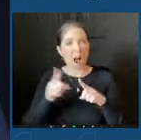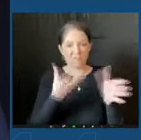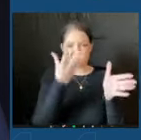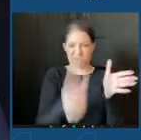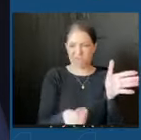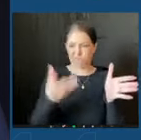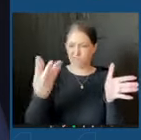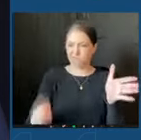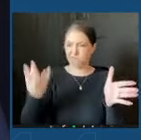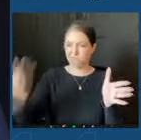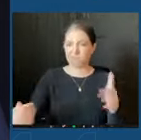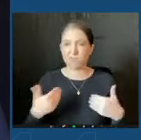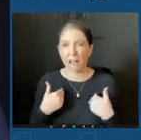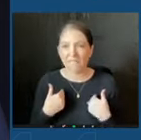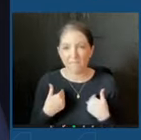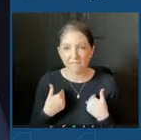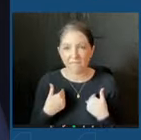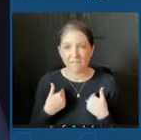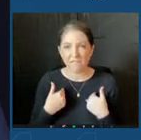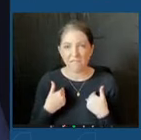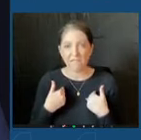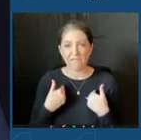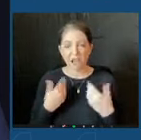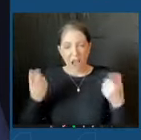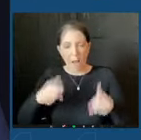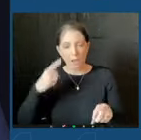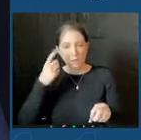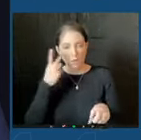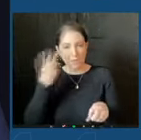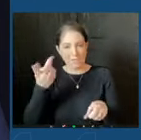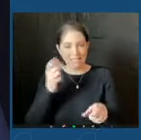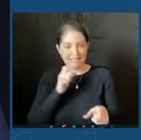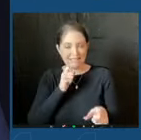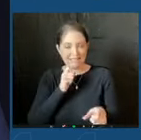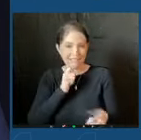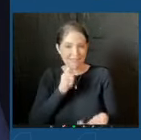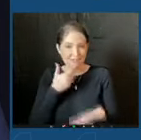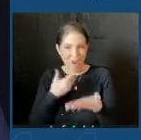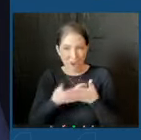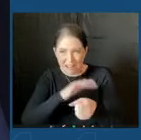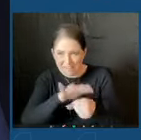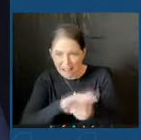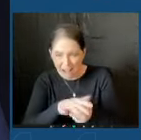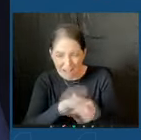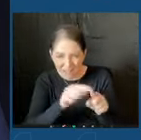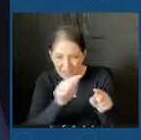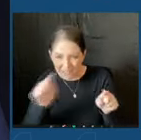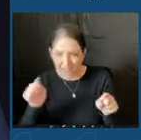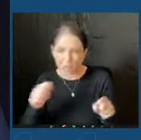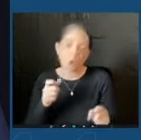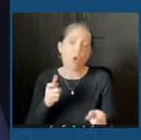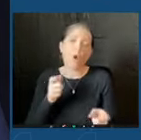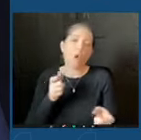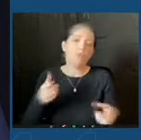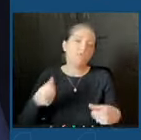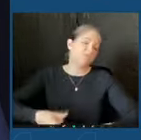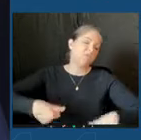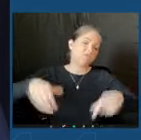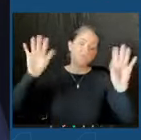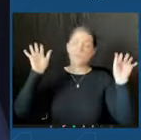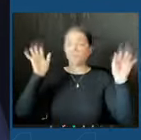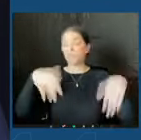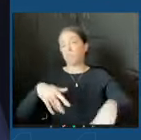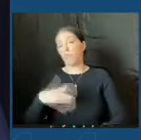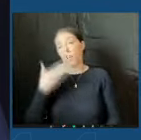you see insufficiency, you don't just throw up your hands and say, well, I guess that's the best we can do. You think